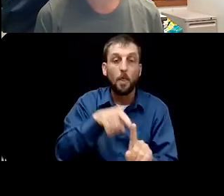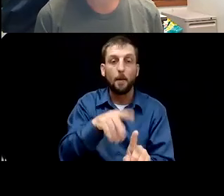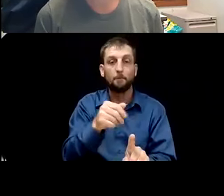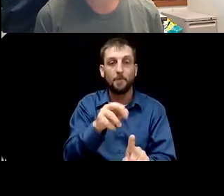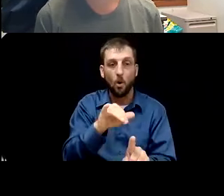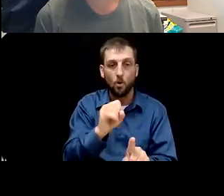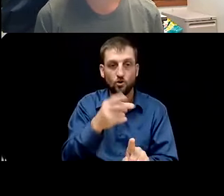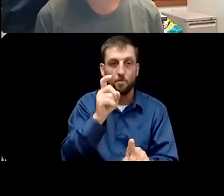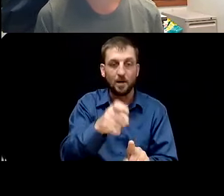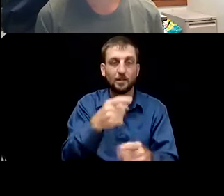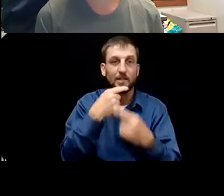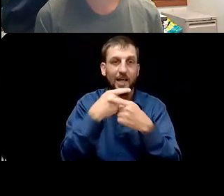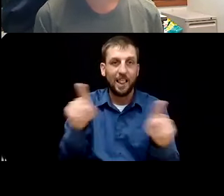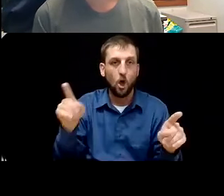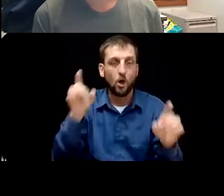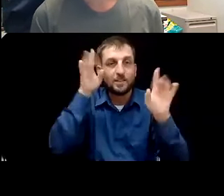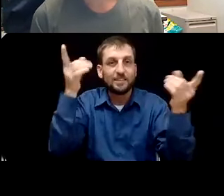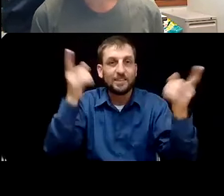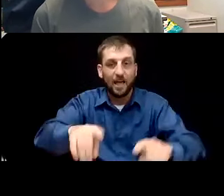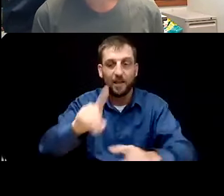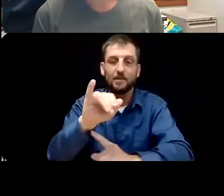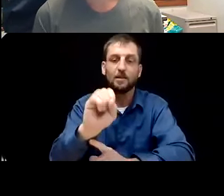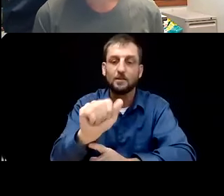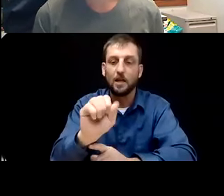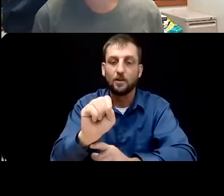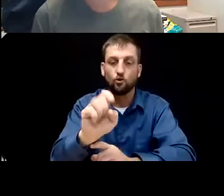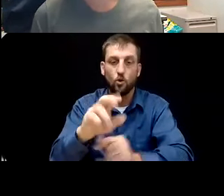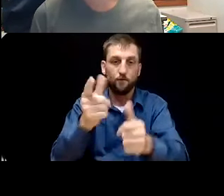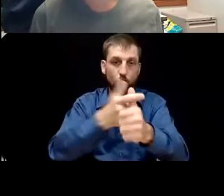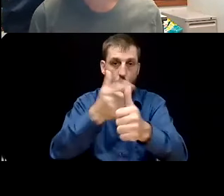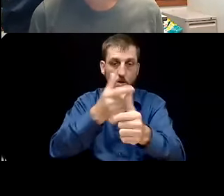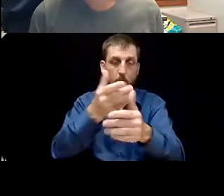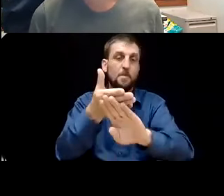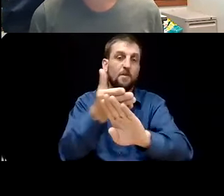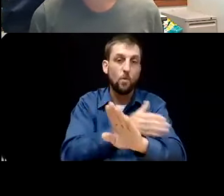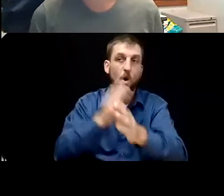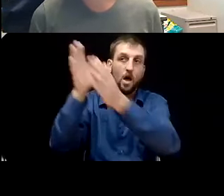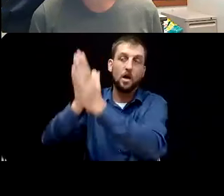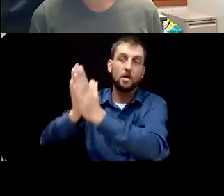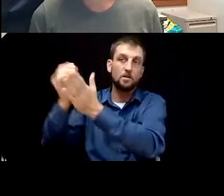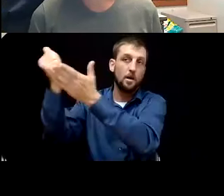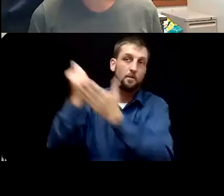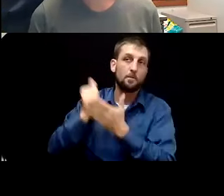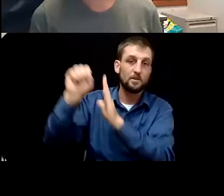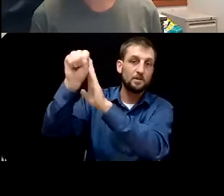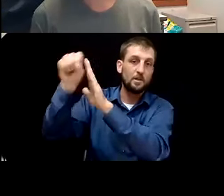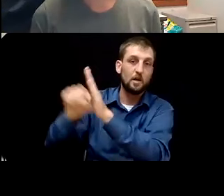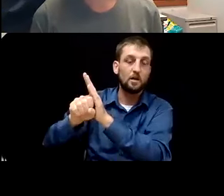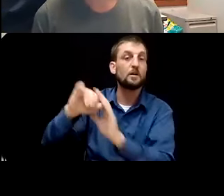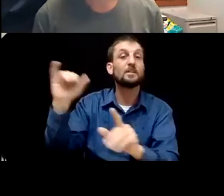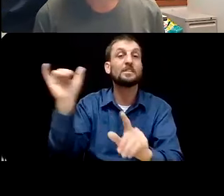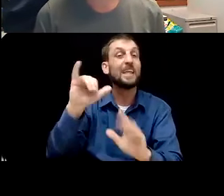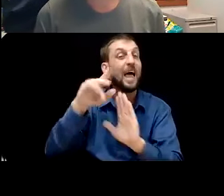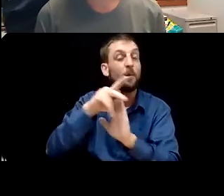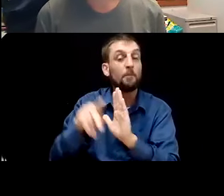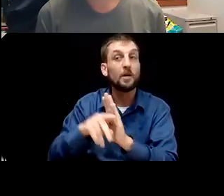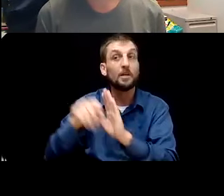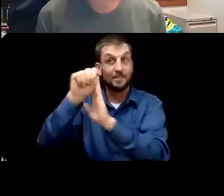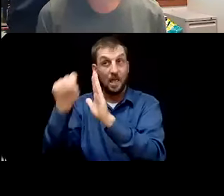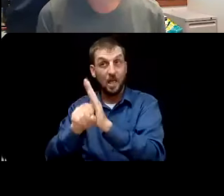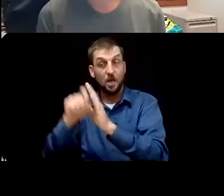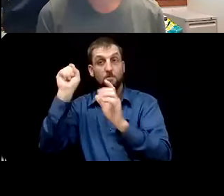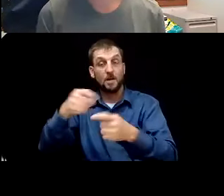stuff from our state partners and other resources. And just the same way, we have to declare a state